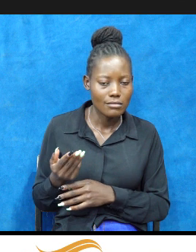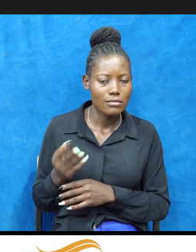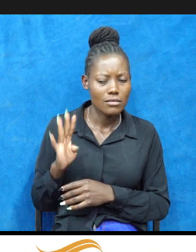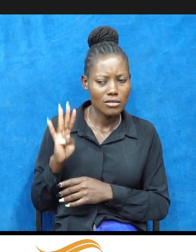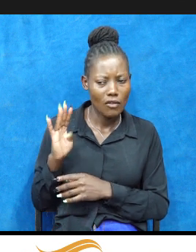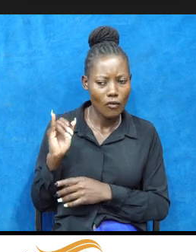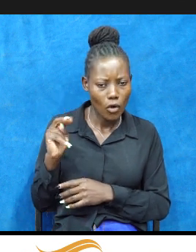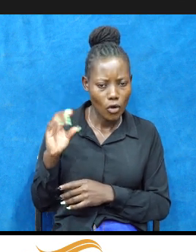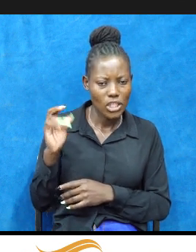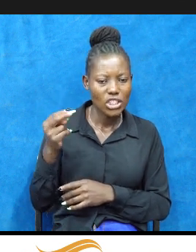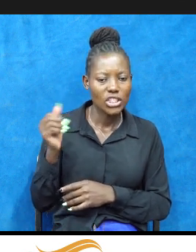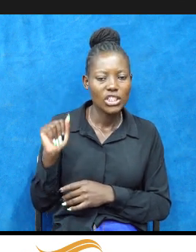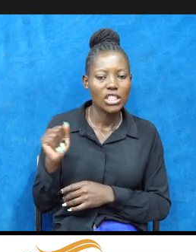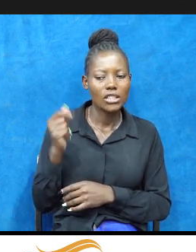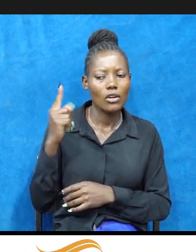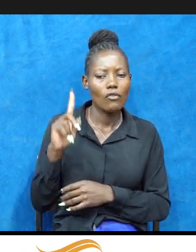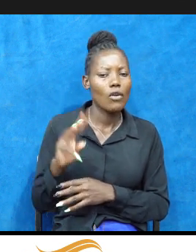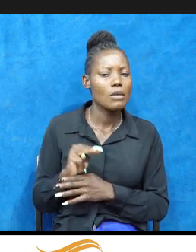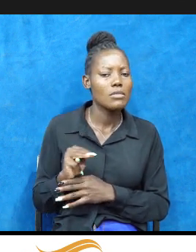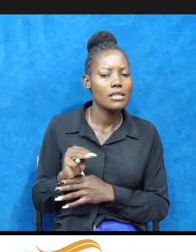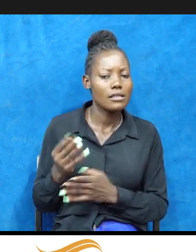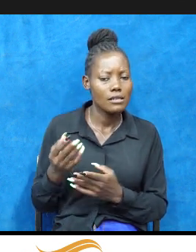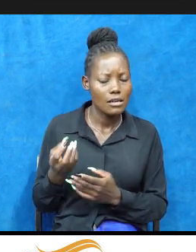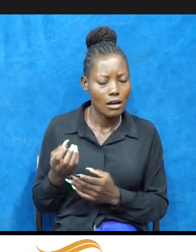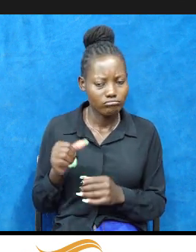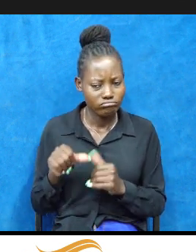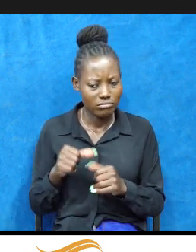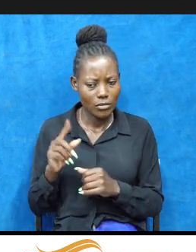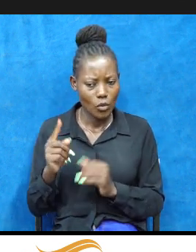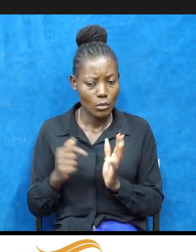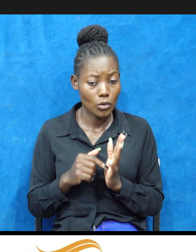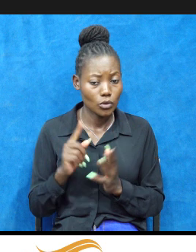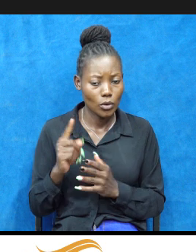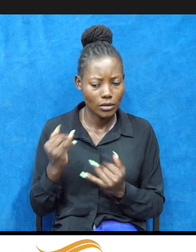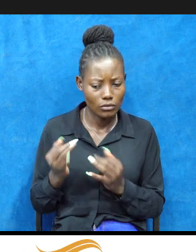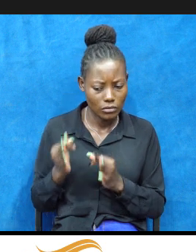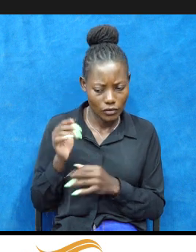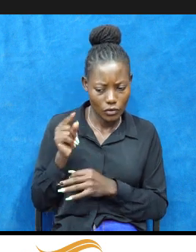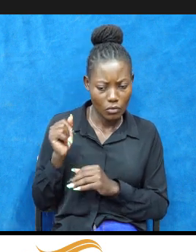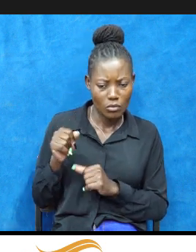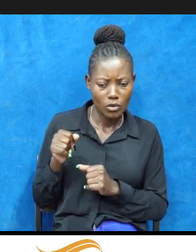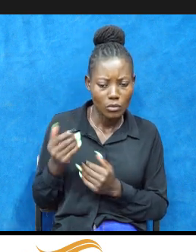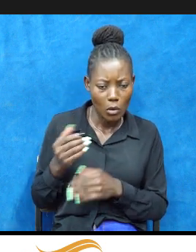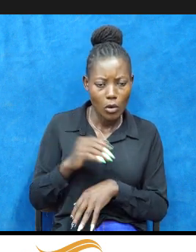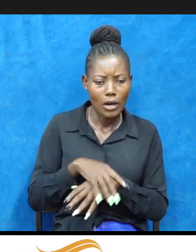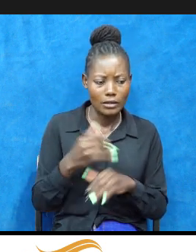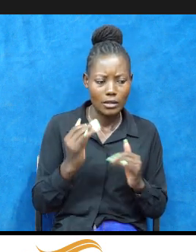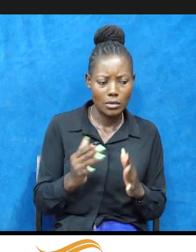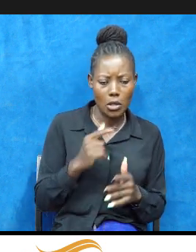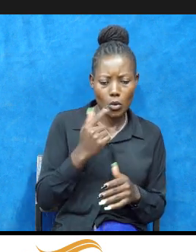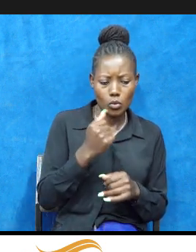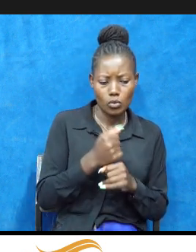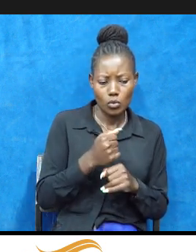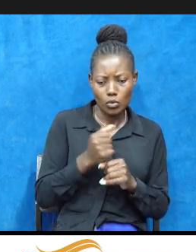inches about 1 meter, 42 inches would be about 1.1. So if you can do an athlete, if you got an athlete that can do three sets of